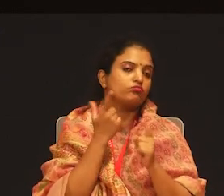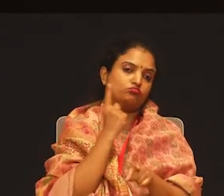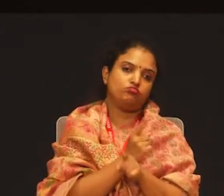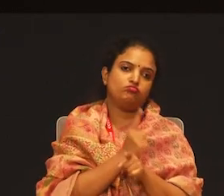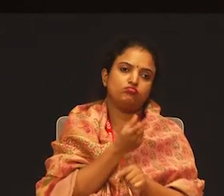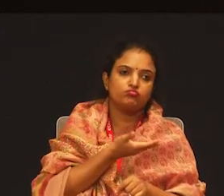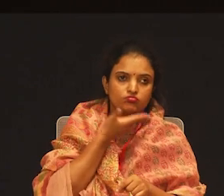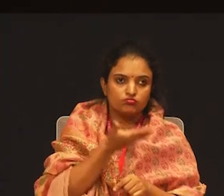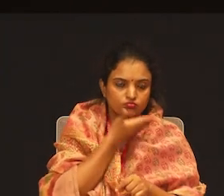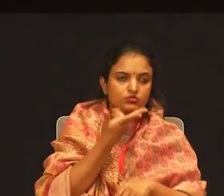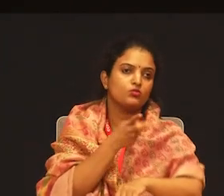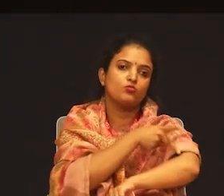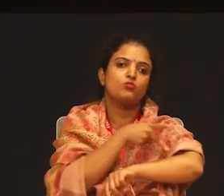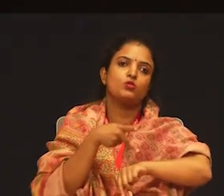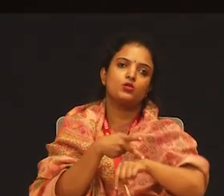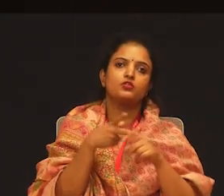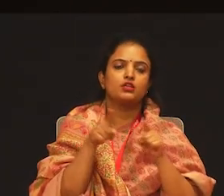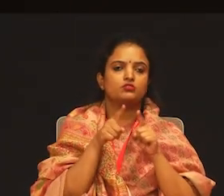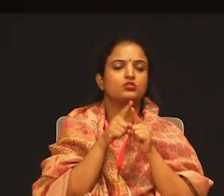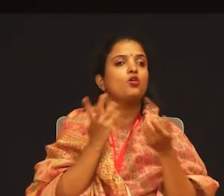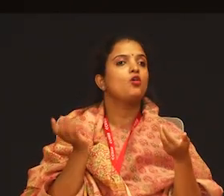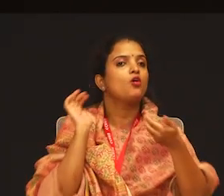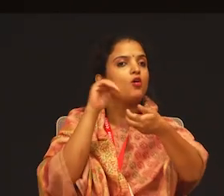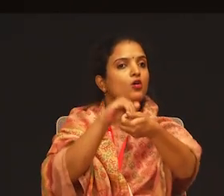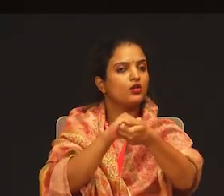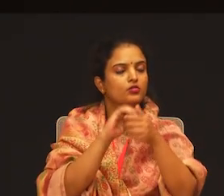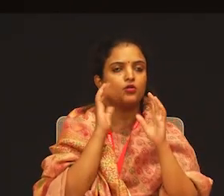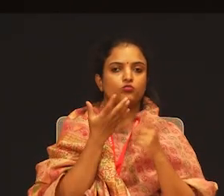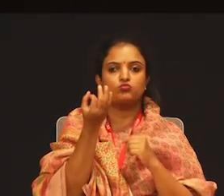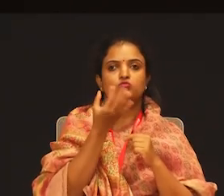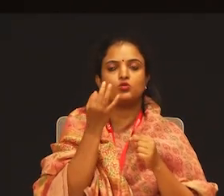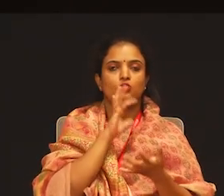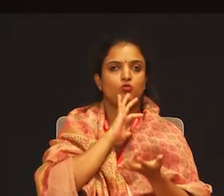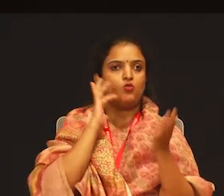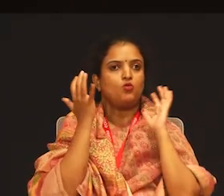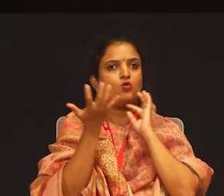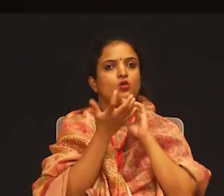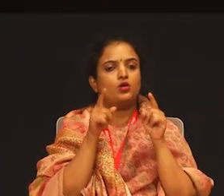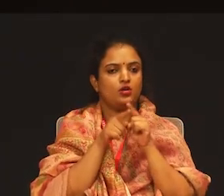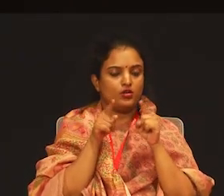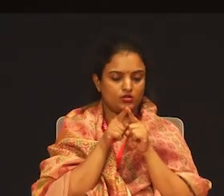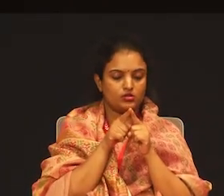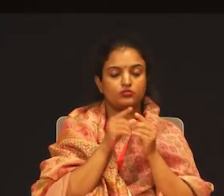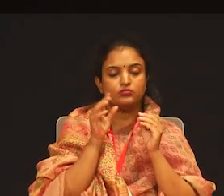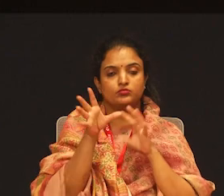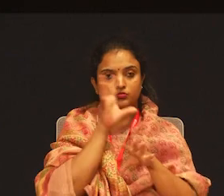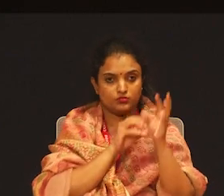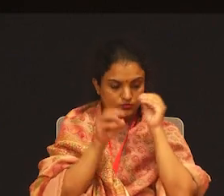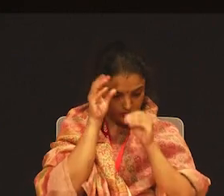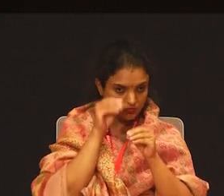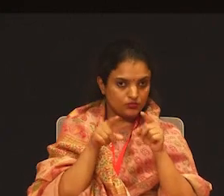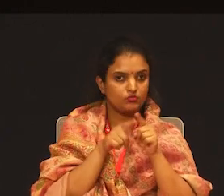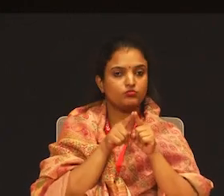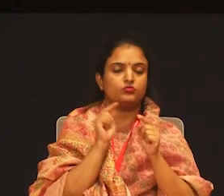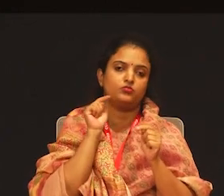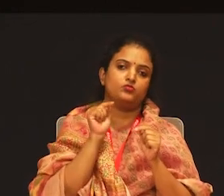professional development, collaborative learning, holistic policies and advocacy and etc. can play a crucial